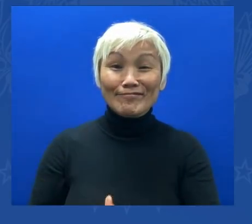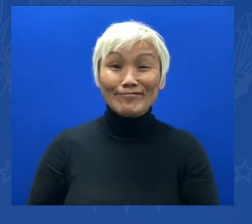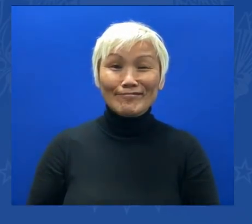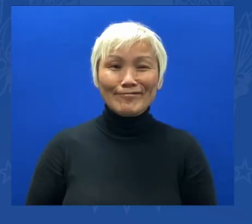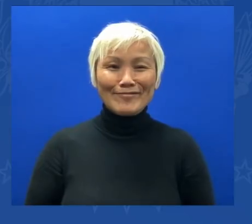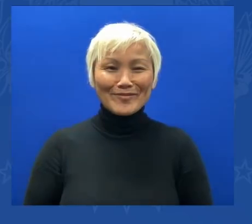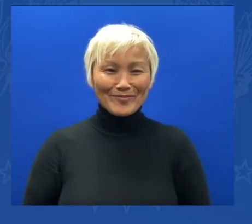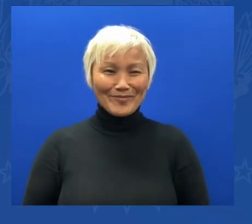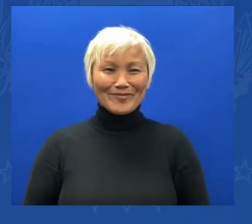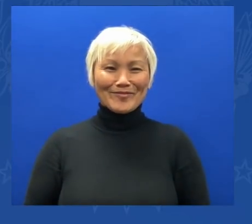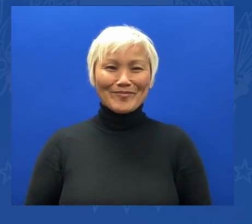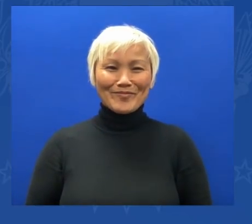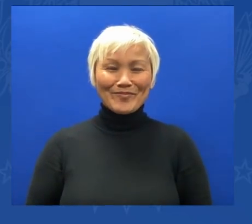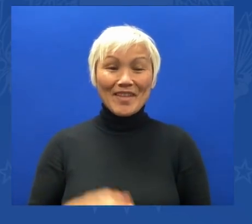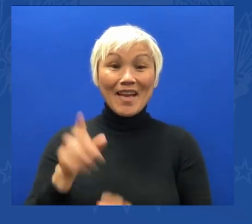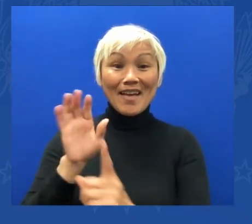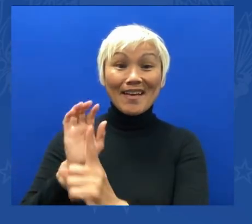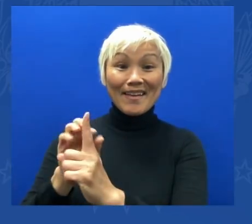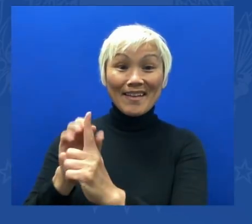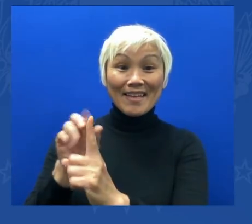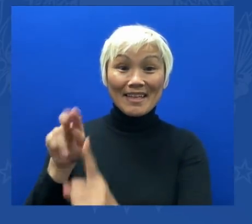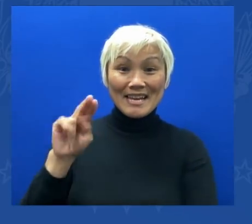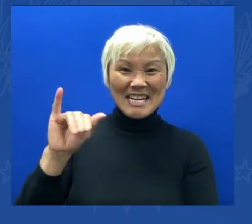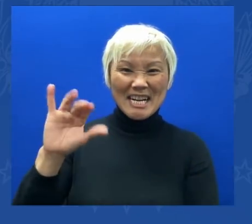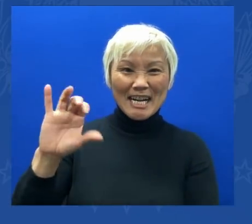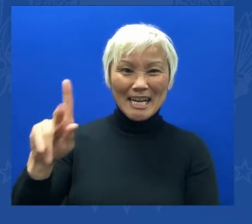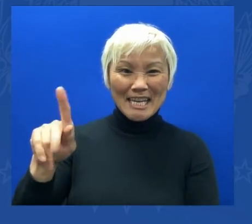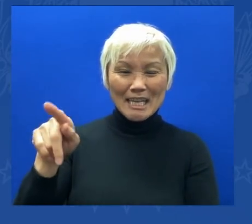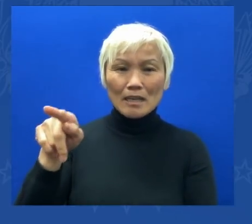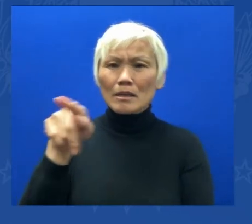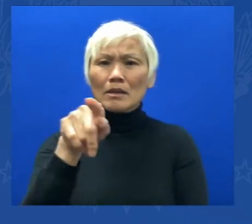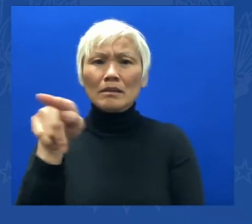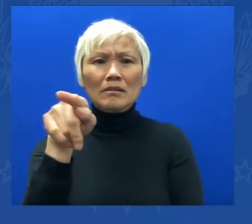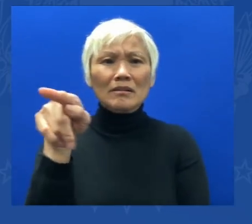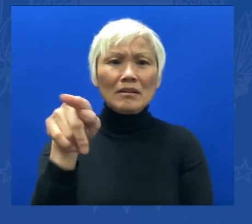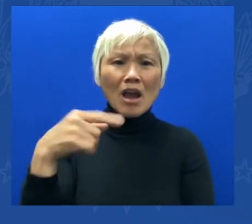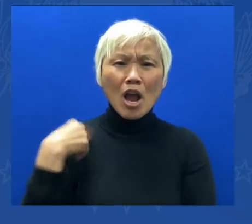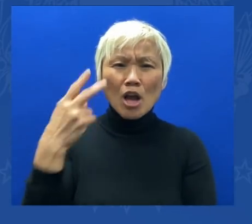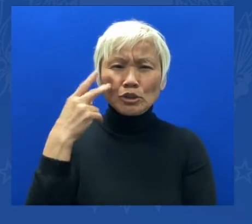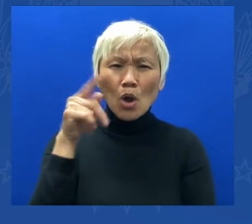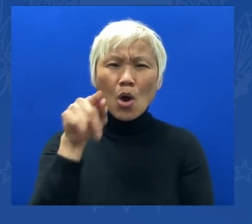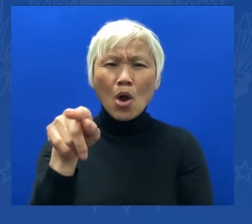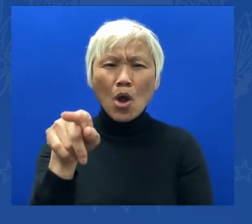was stunned. I figured he'd end up on Masked Singer with Rudy.